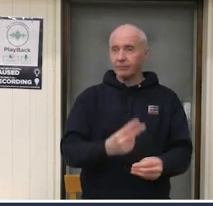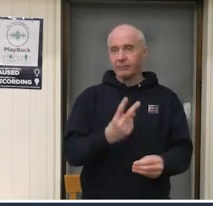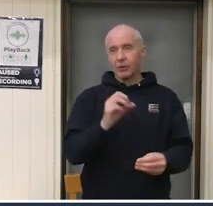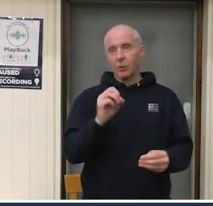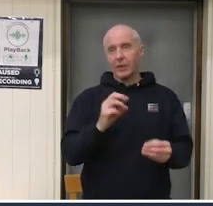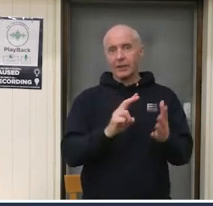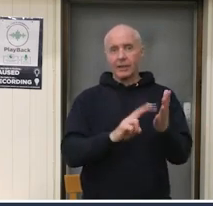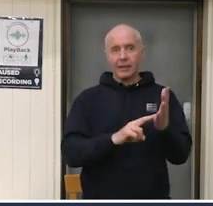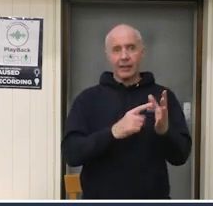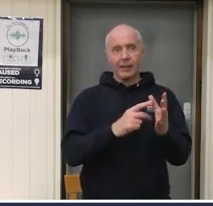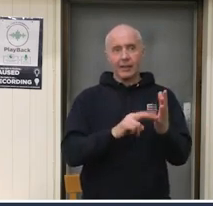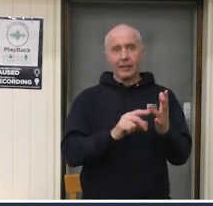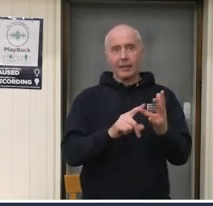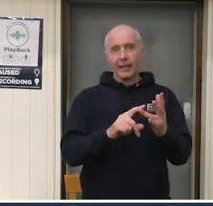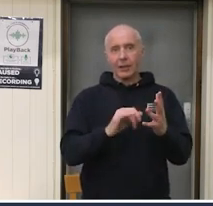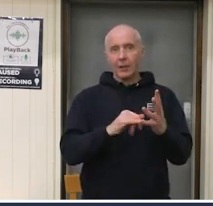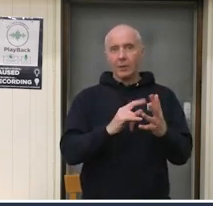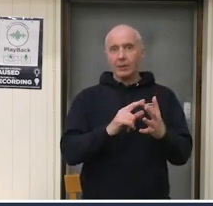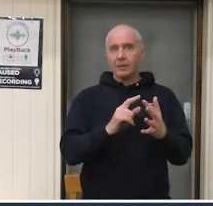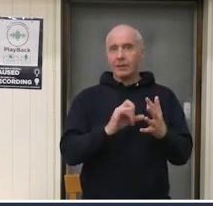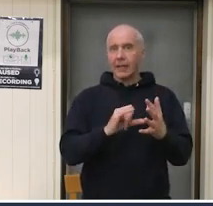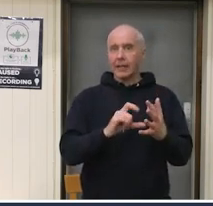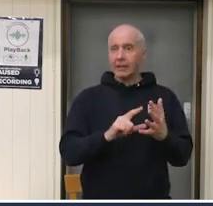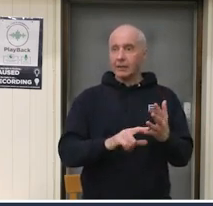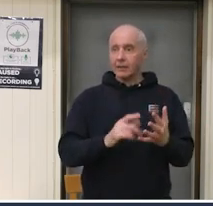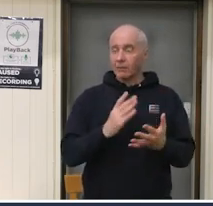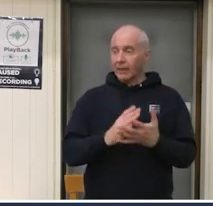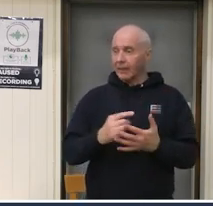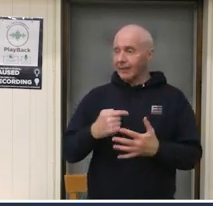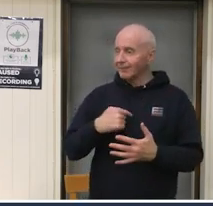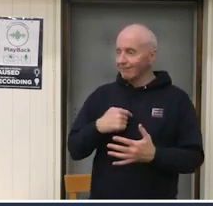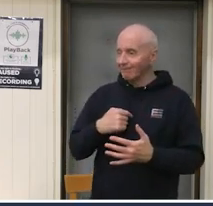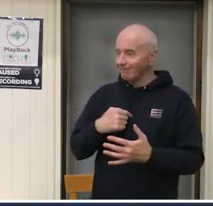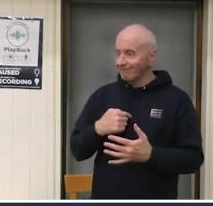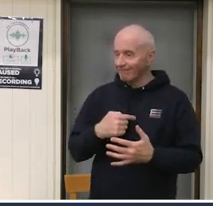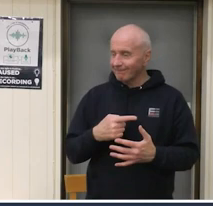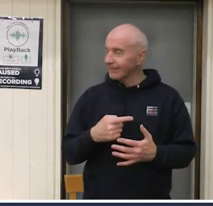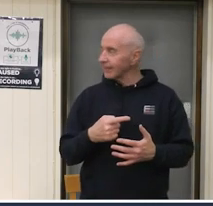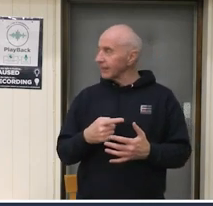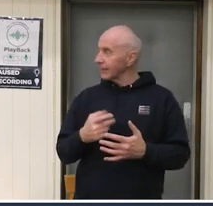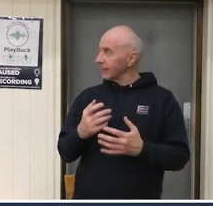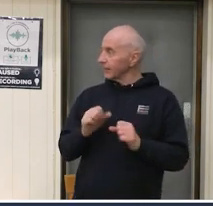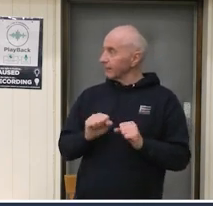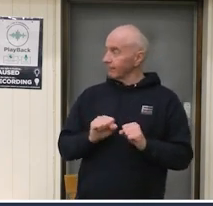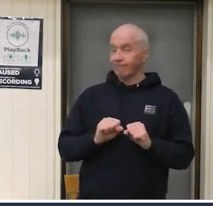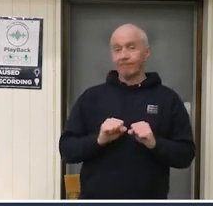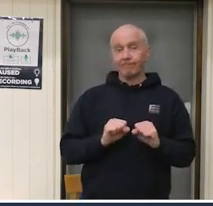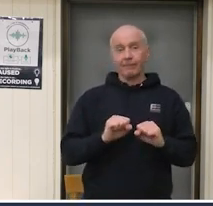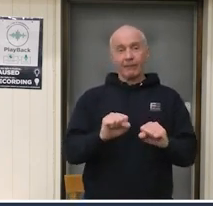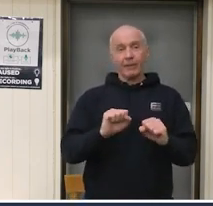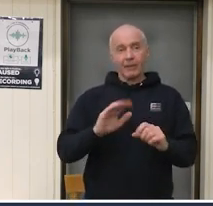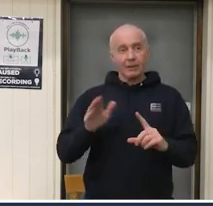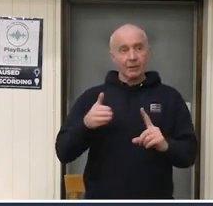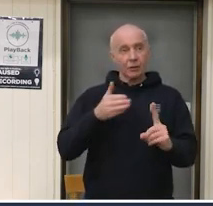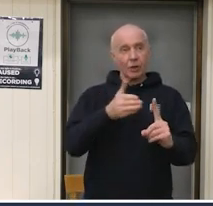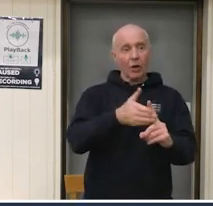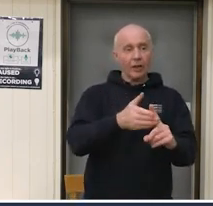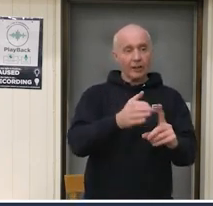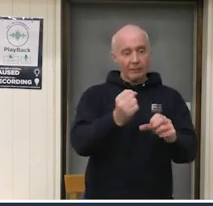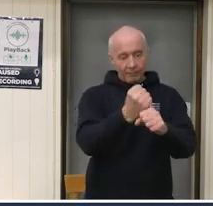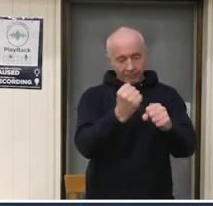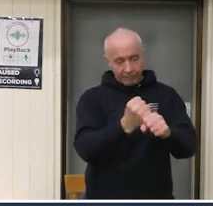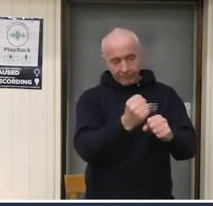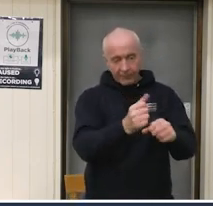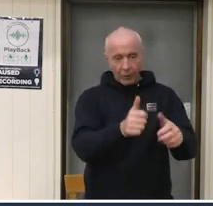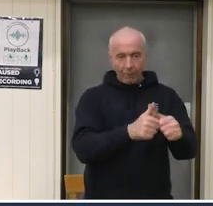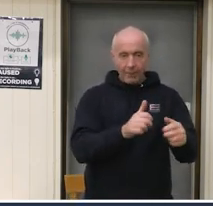right? I don't have the patience for that, right? That would be really upsetting, but I guess that is your destiny as a target manufacturer. You know when you're building